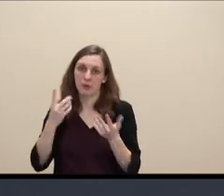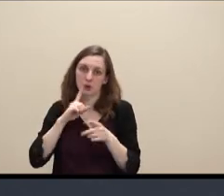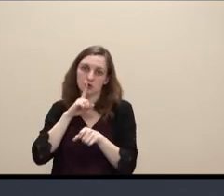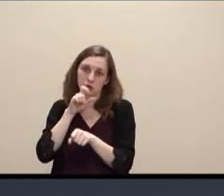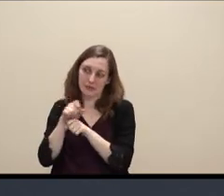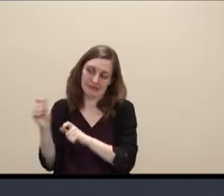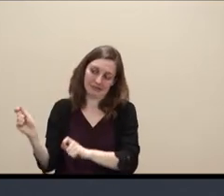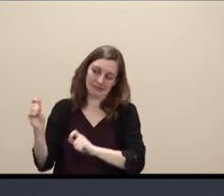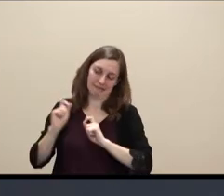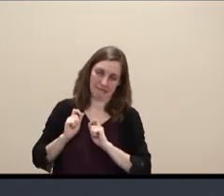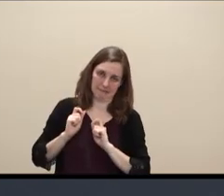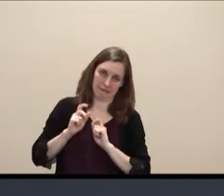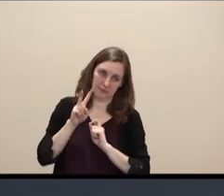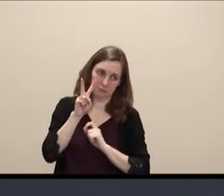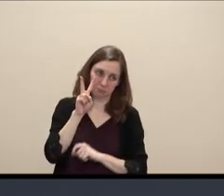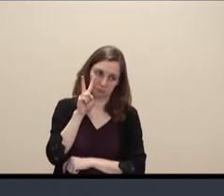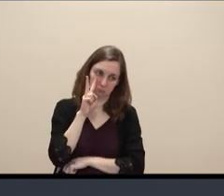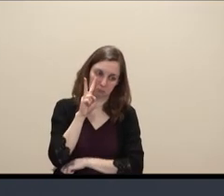get.